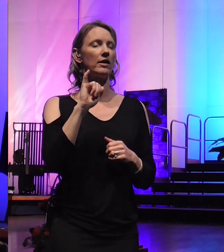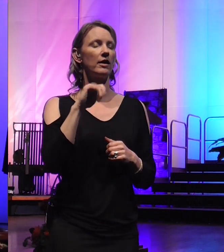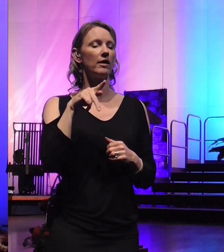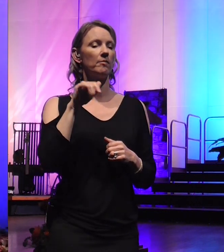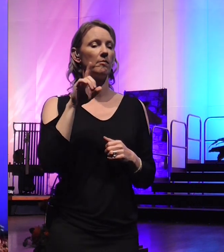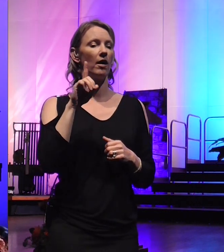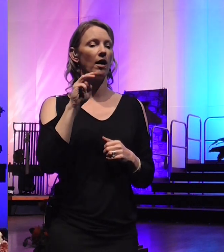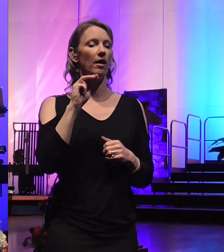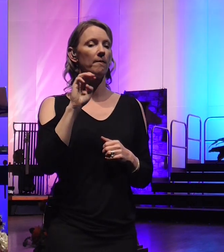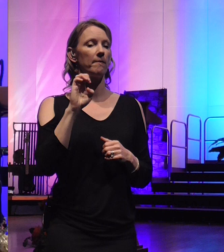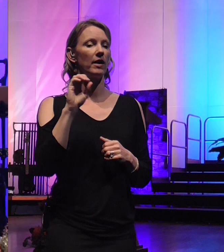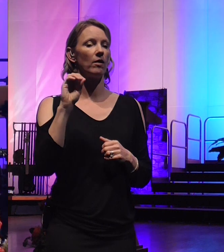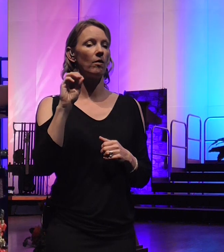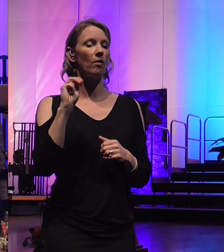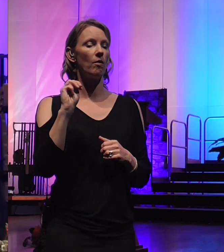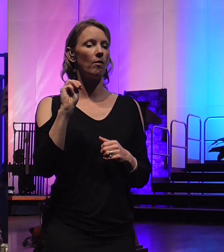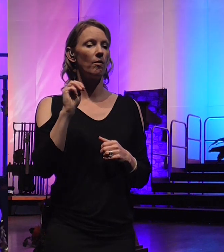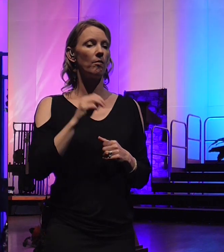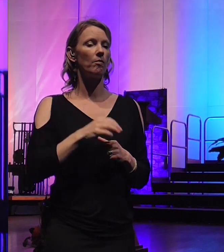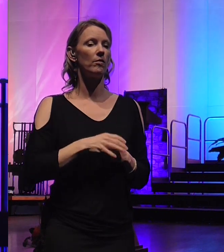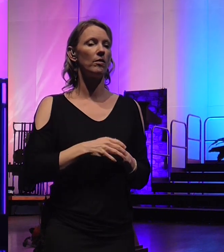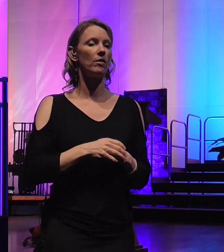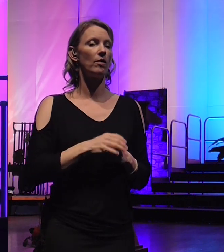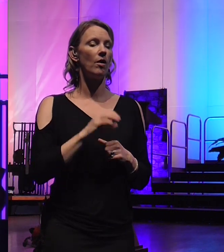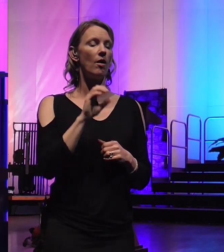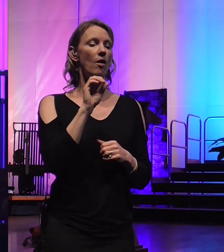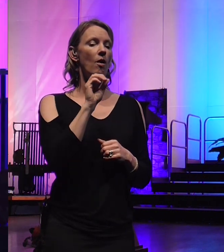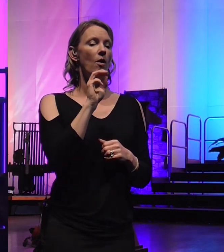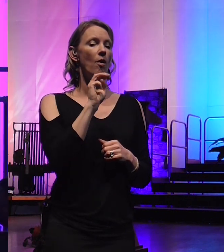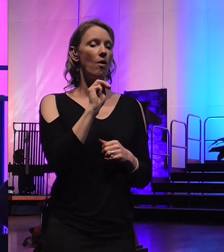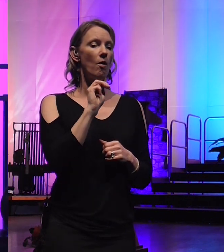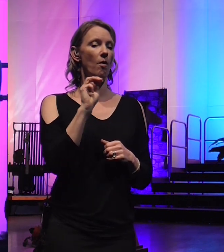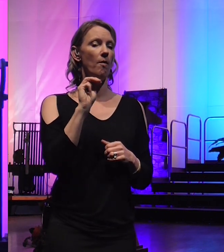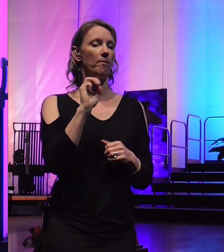Om Mani Padme Hum.